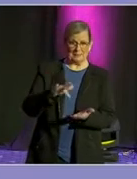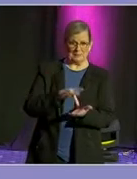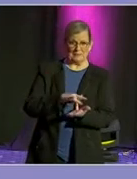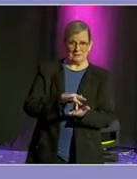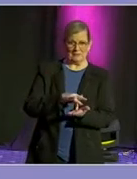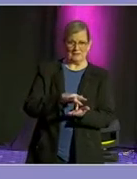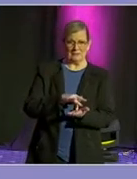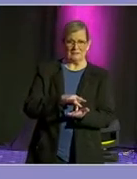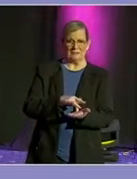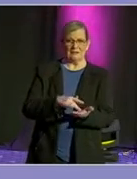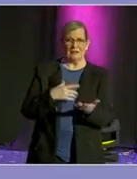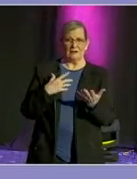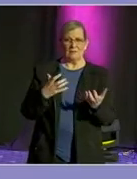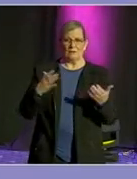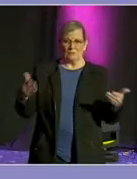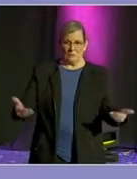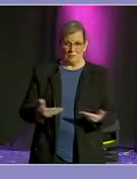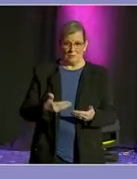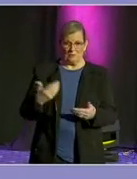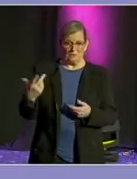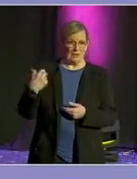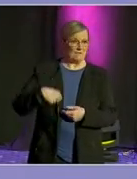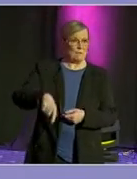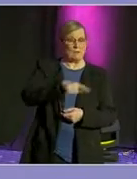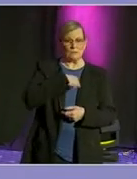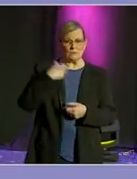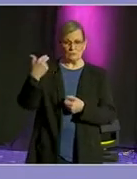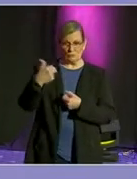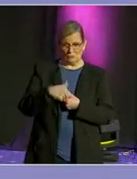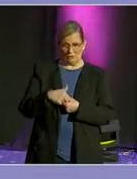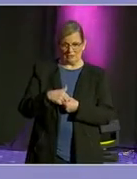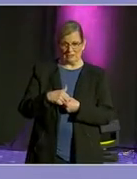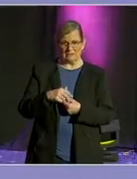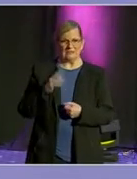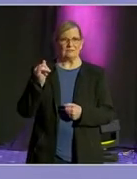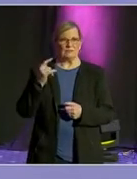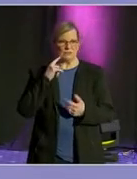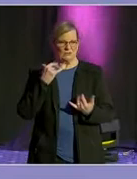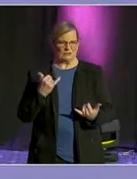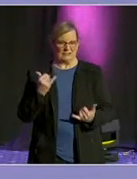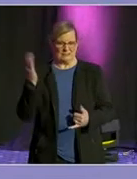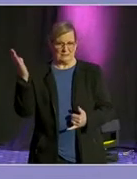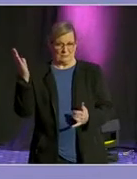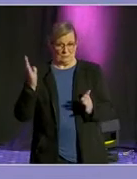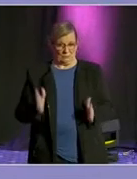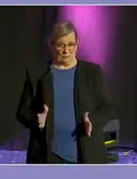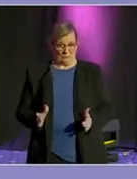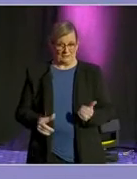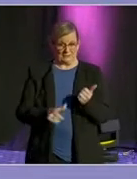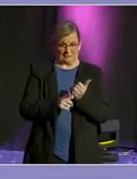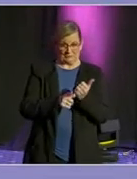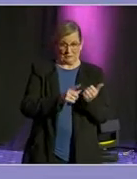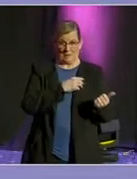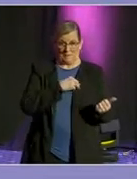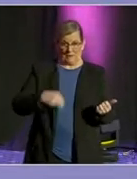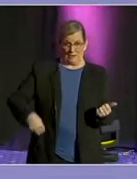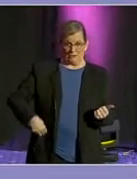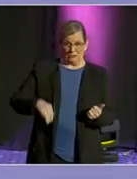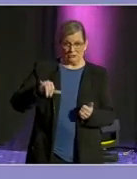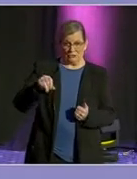like to welcome all of you who are joining in, as well as today's speakers, Deputy Mayor John Falchecchio, Greg